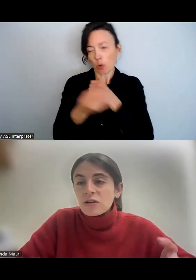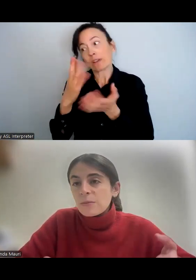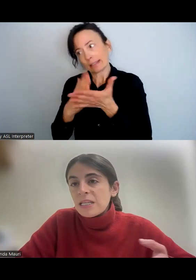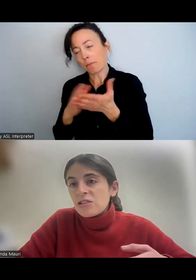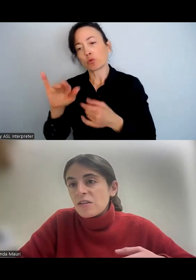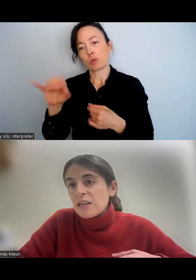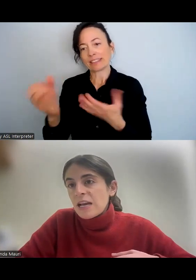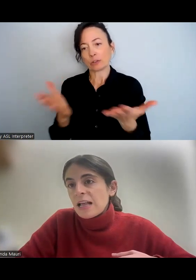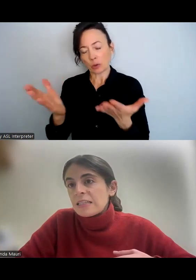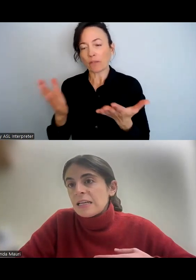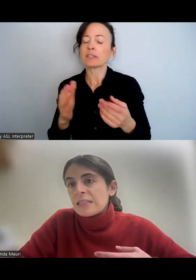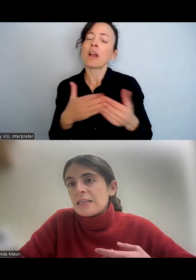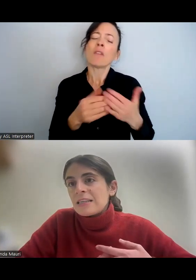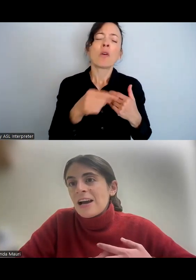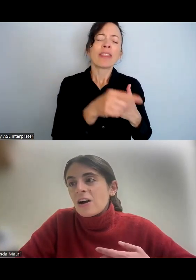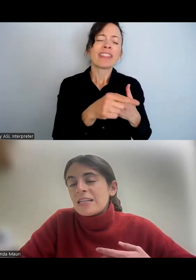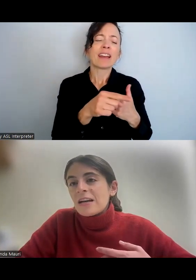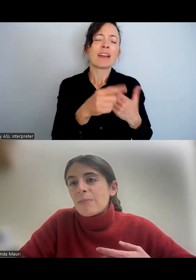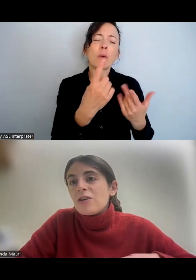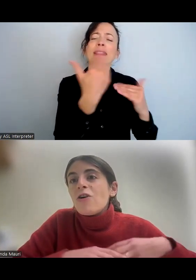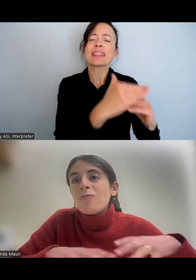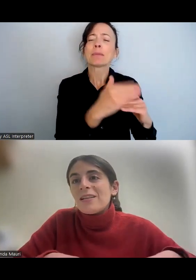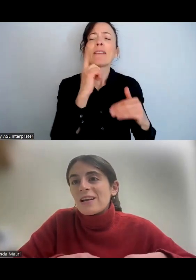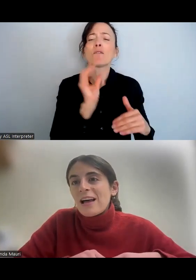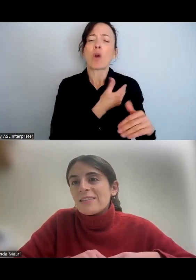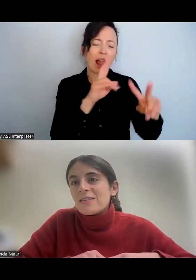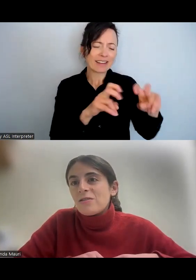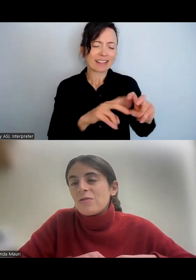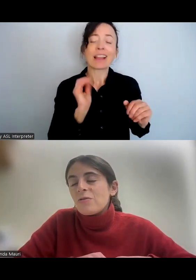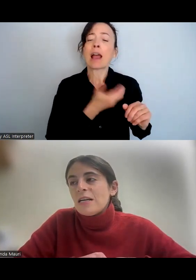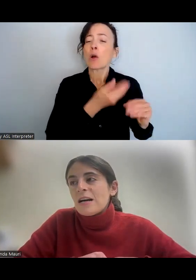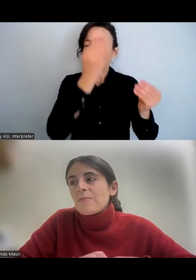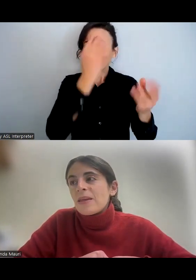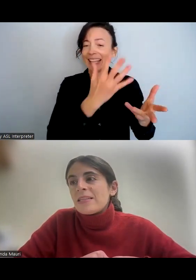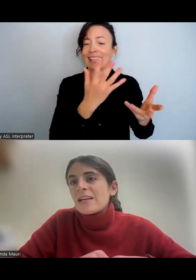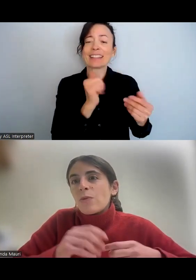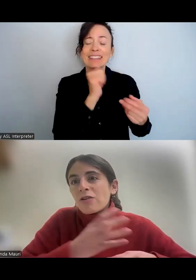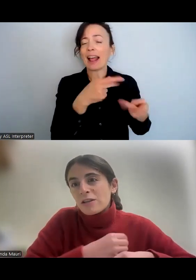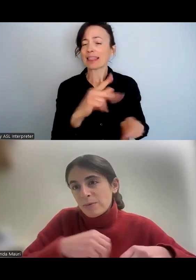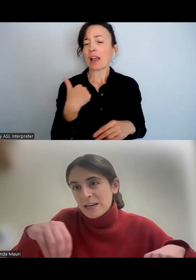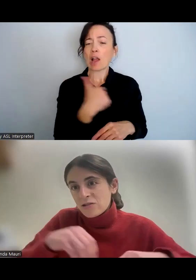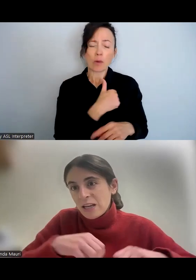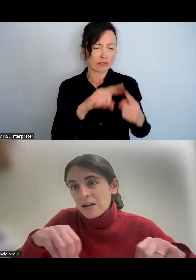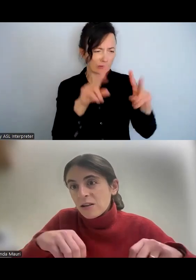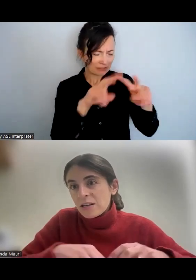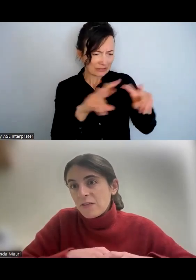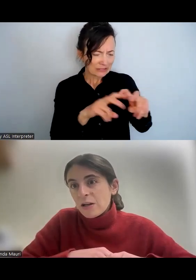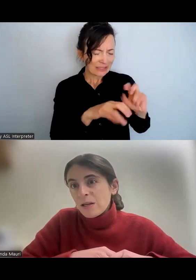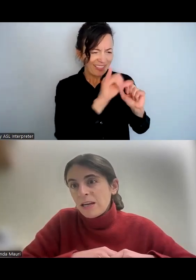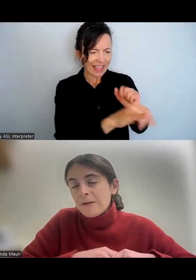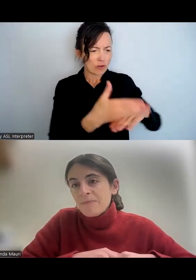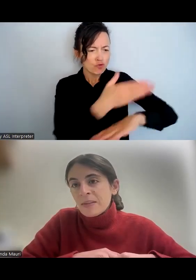a major limitation of the analysis, is our data by no means allows us to assess whether this potential increase